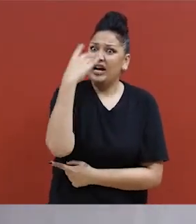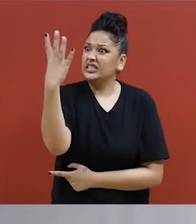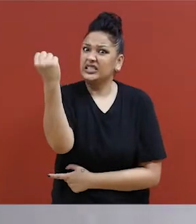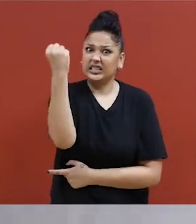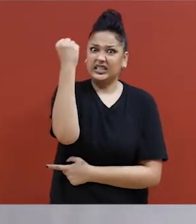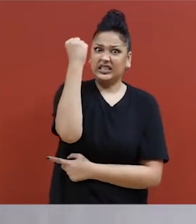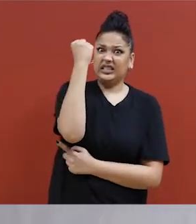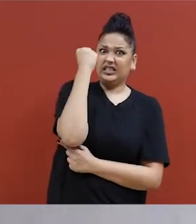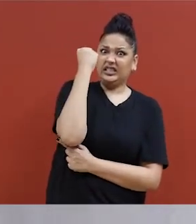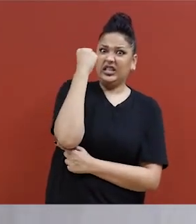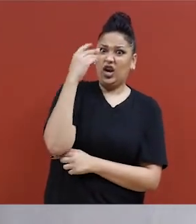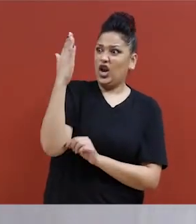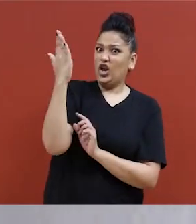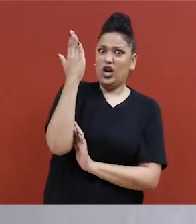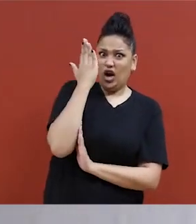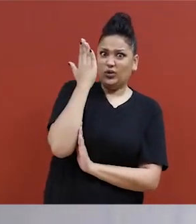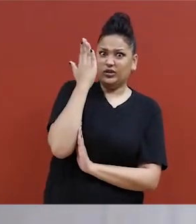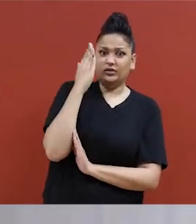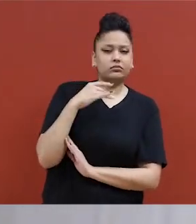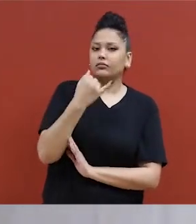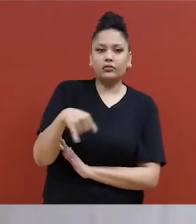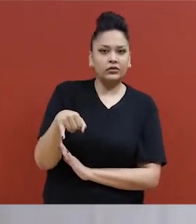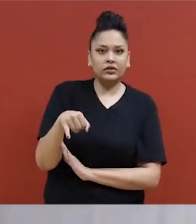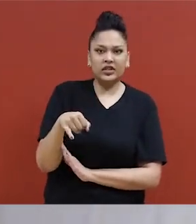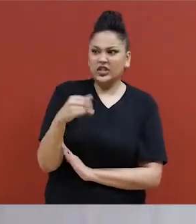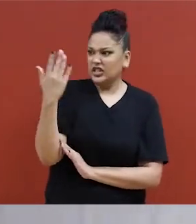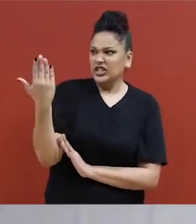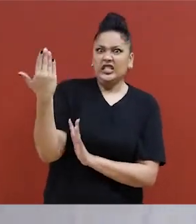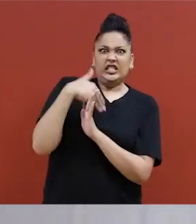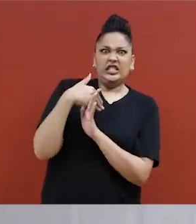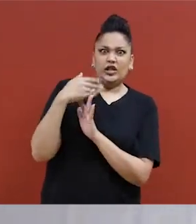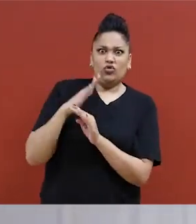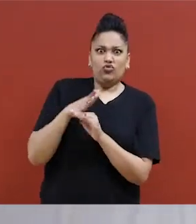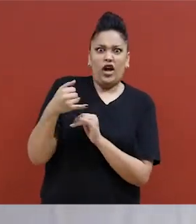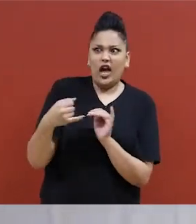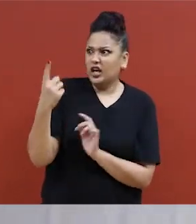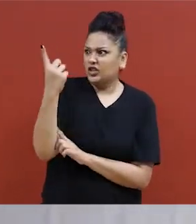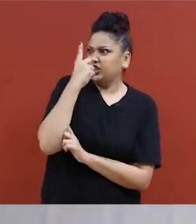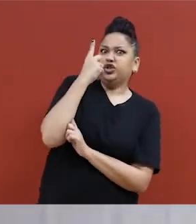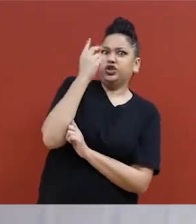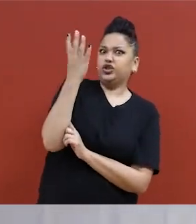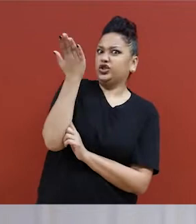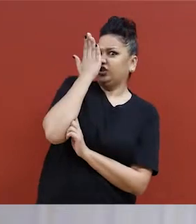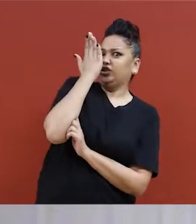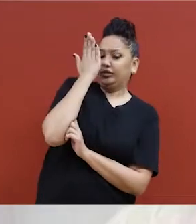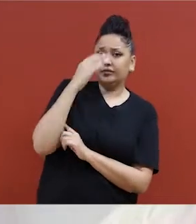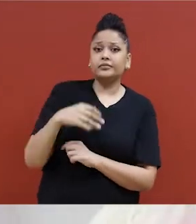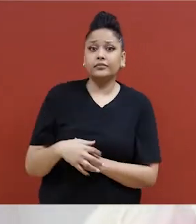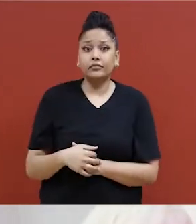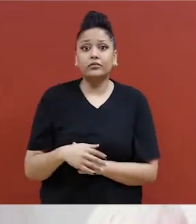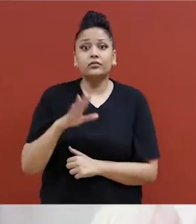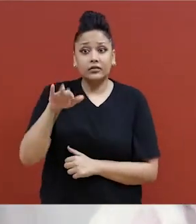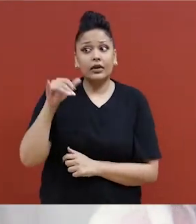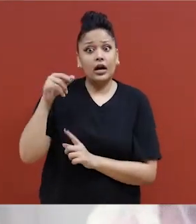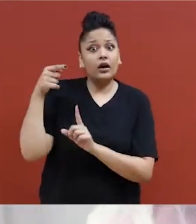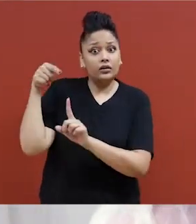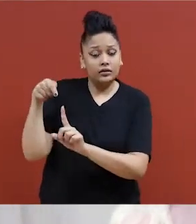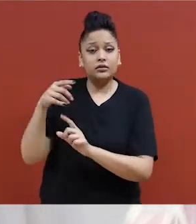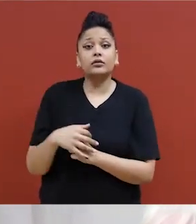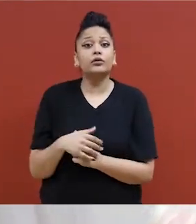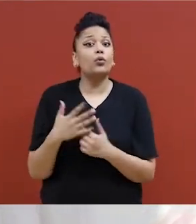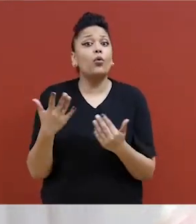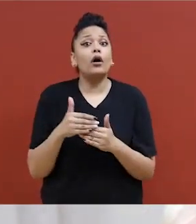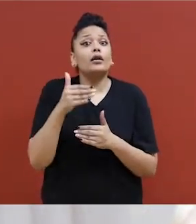face, kissing distance, invading our space. That's what we're talking about here. So